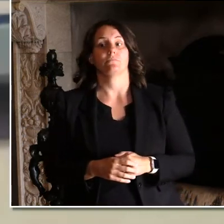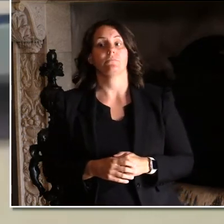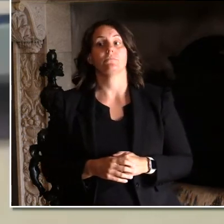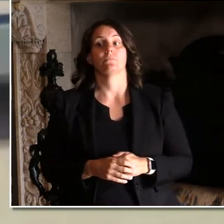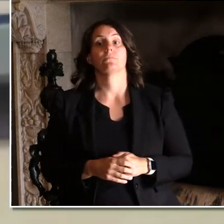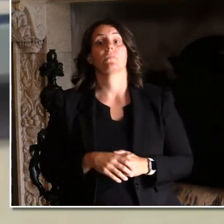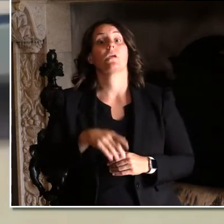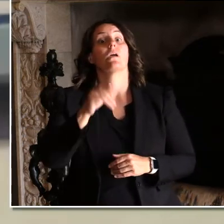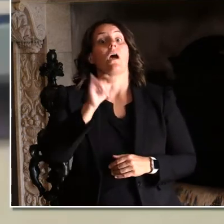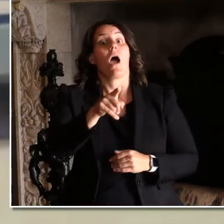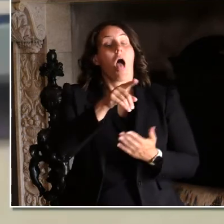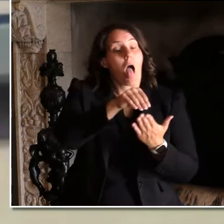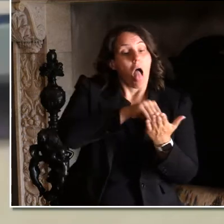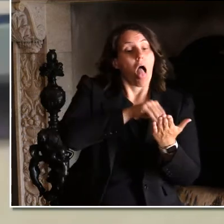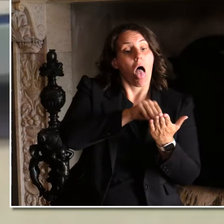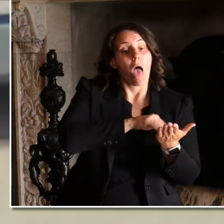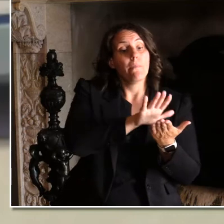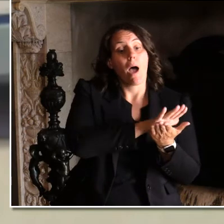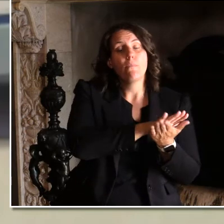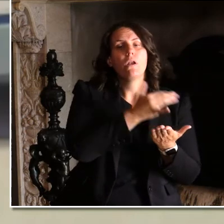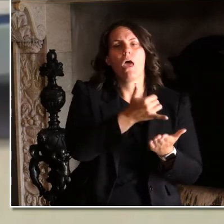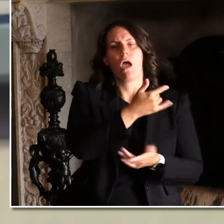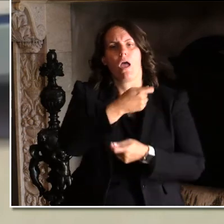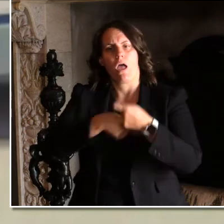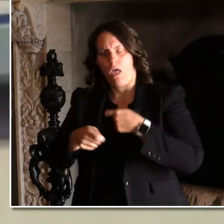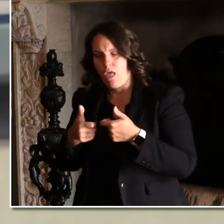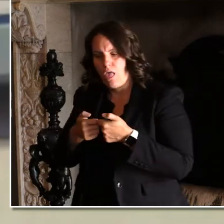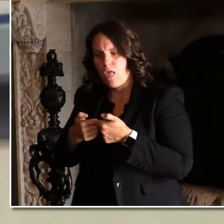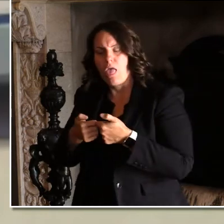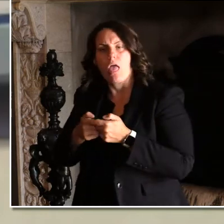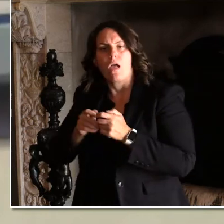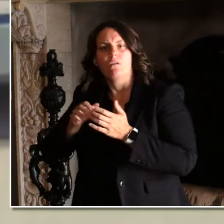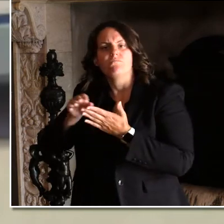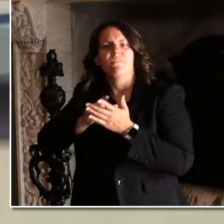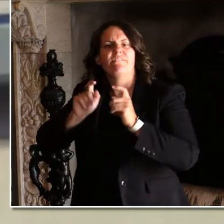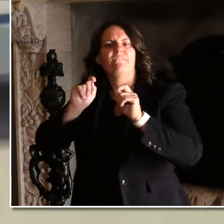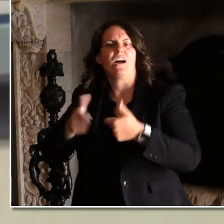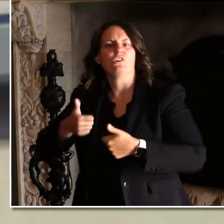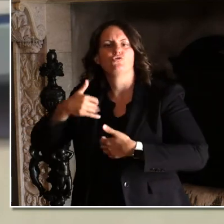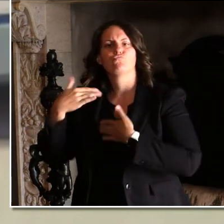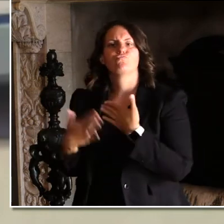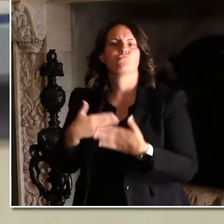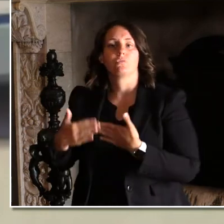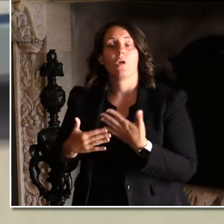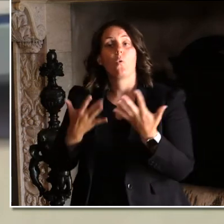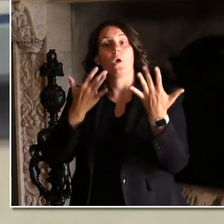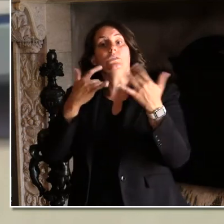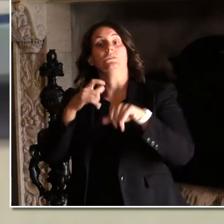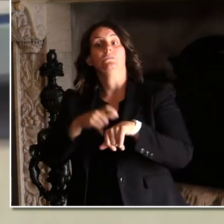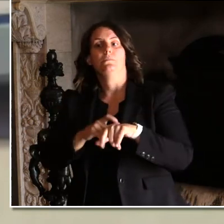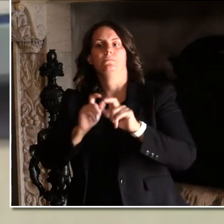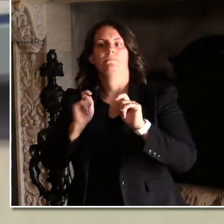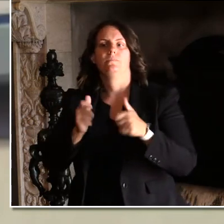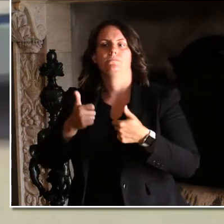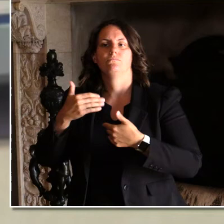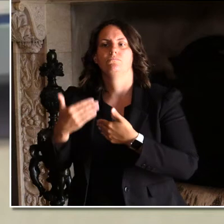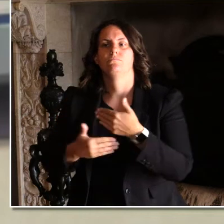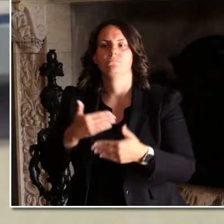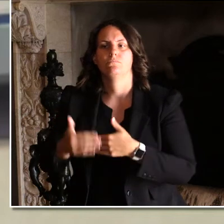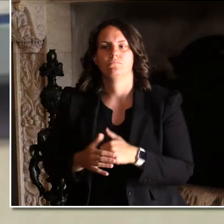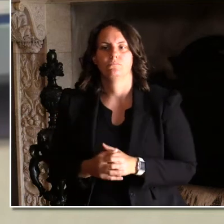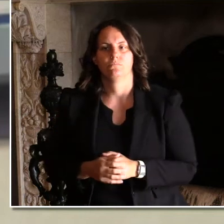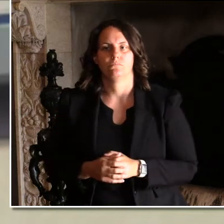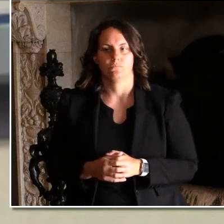I just checked before this call, and at the Alliant right now, wait times are well under an hour. So I know there were a lot of complaints last week